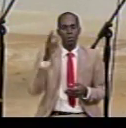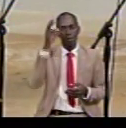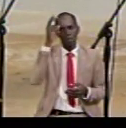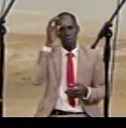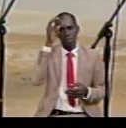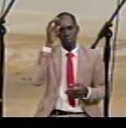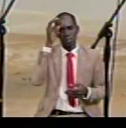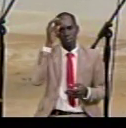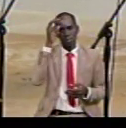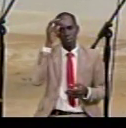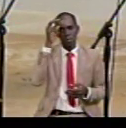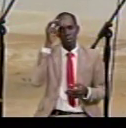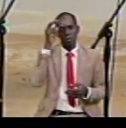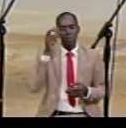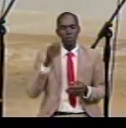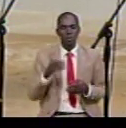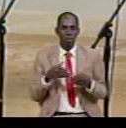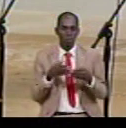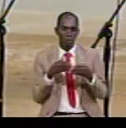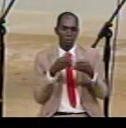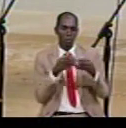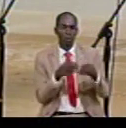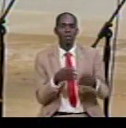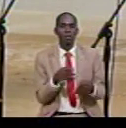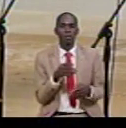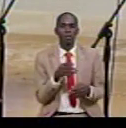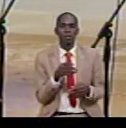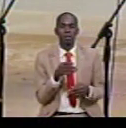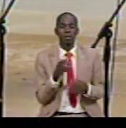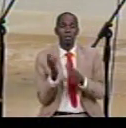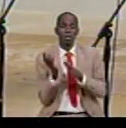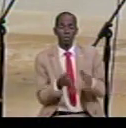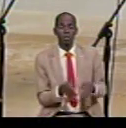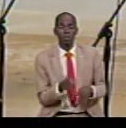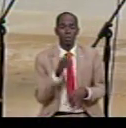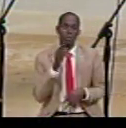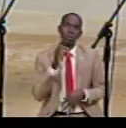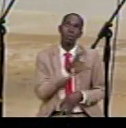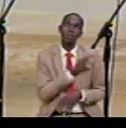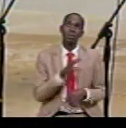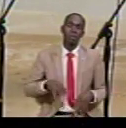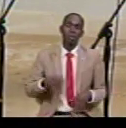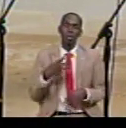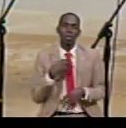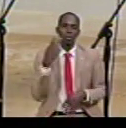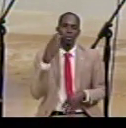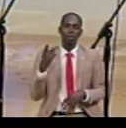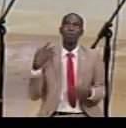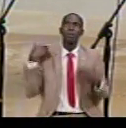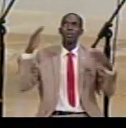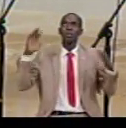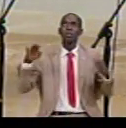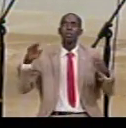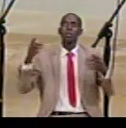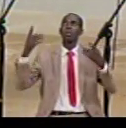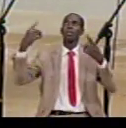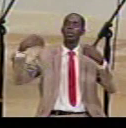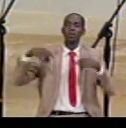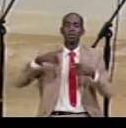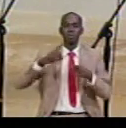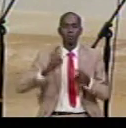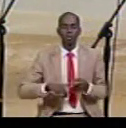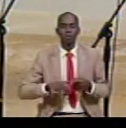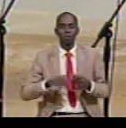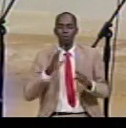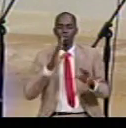the devil leaveth him, and behold, angels came and ministered unto him. That was the conclusion of Satan's